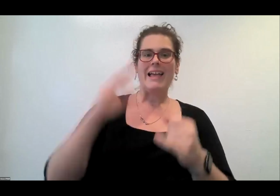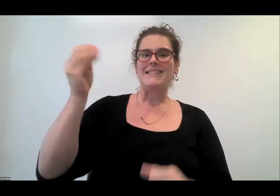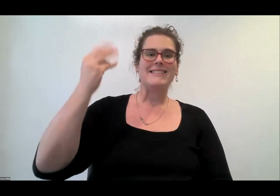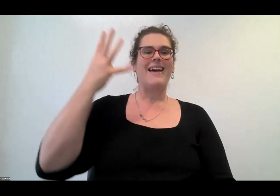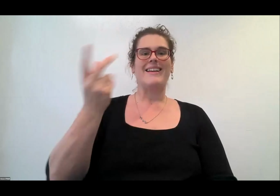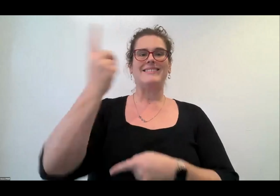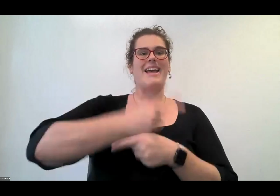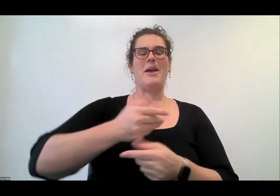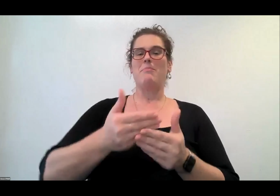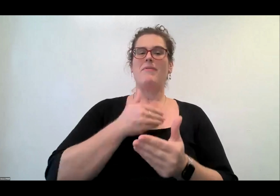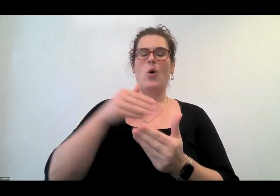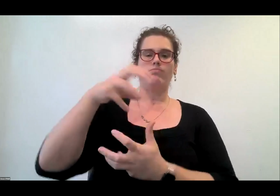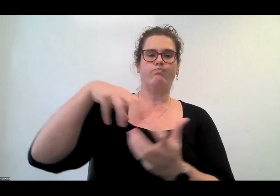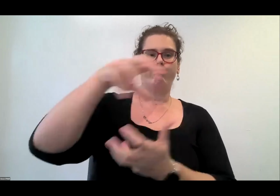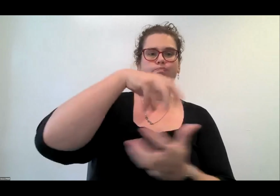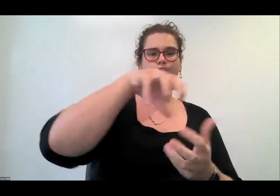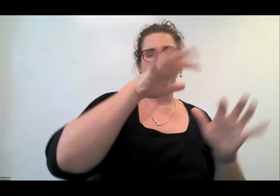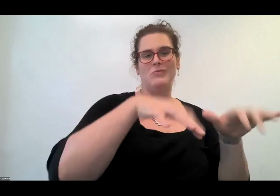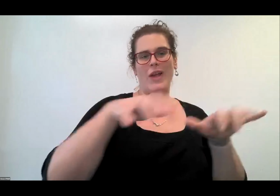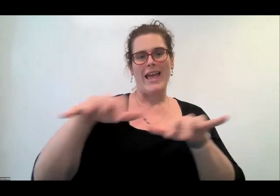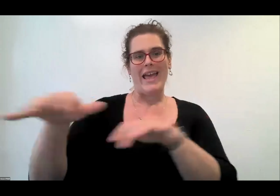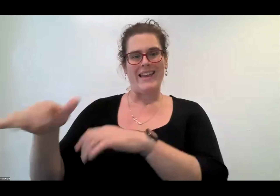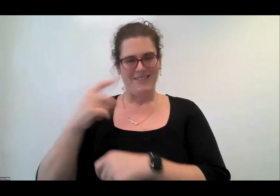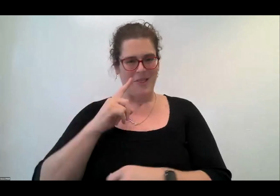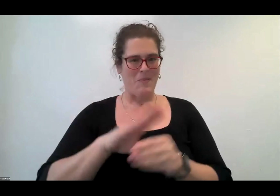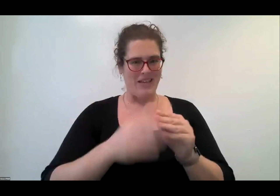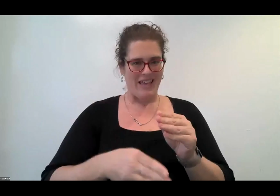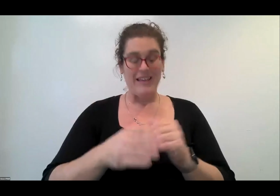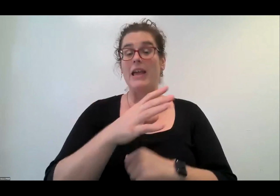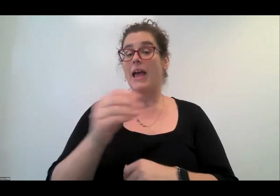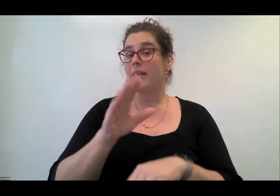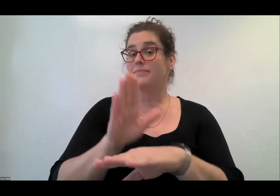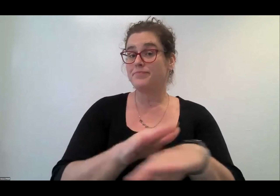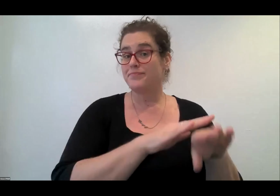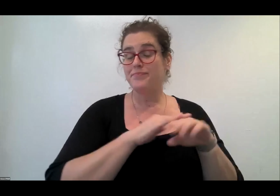a rainy weekend coming up. There's also on Sunday,